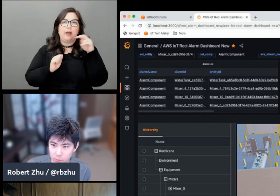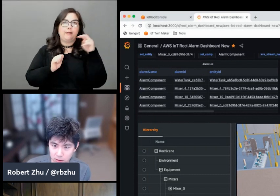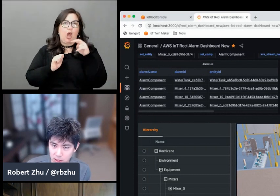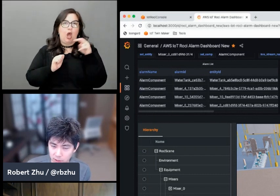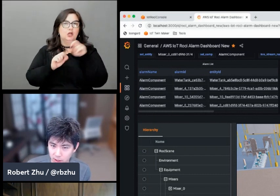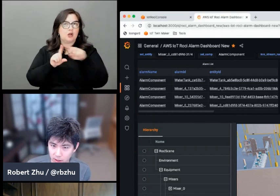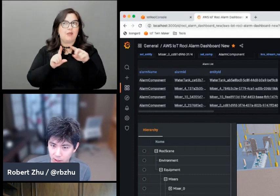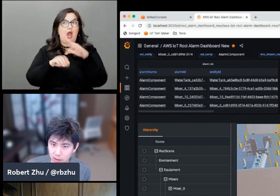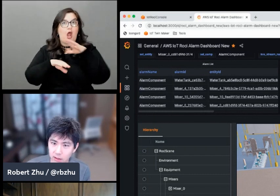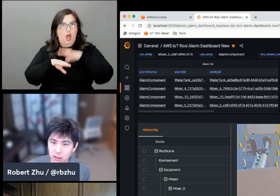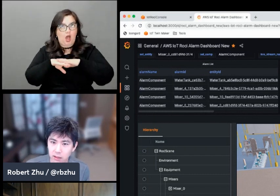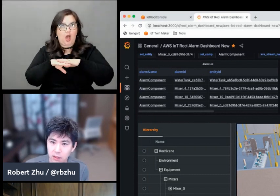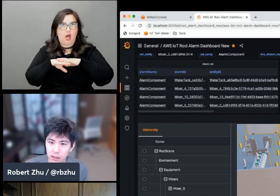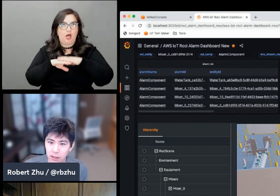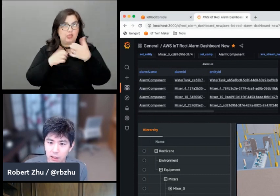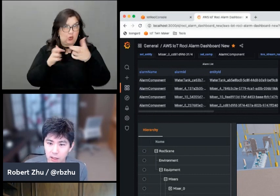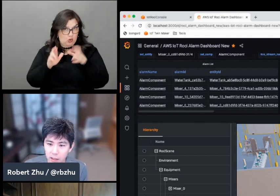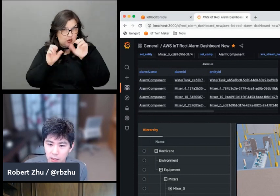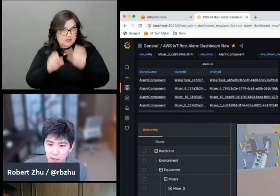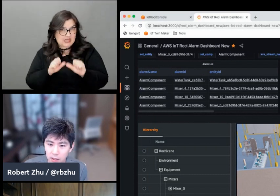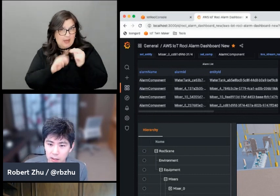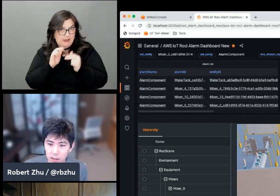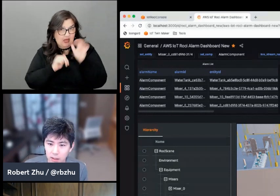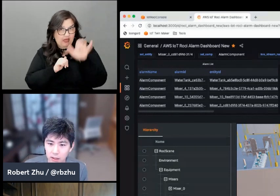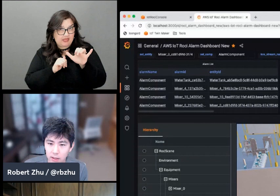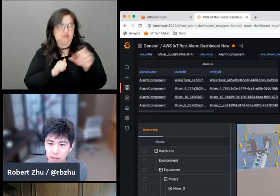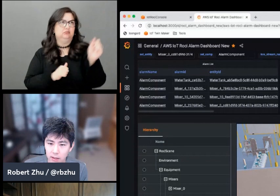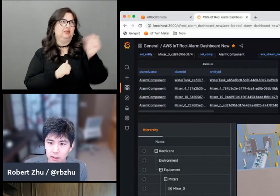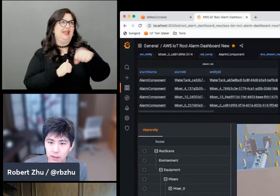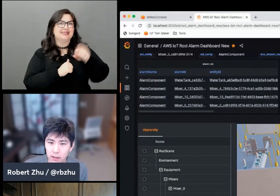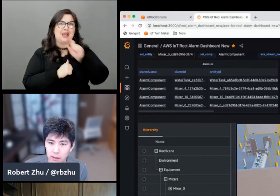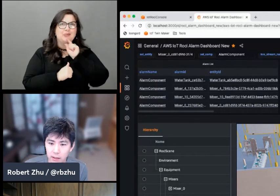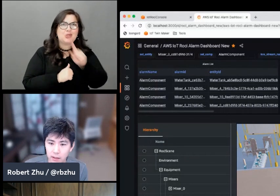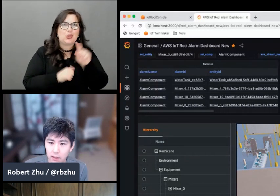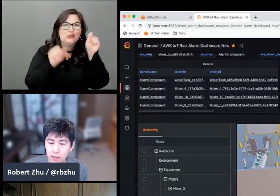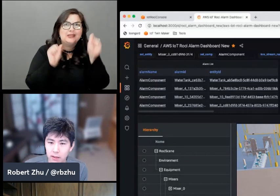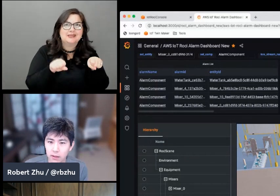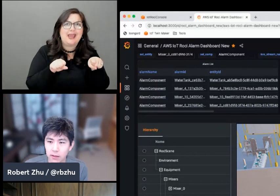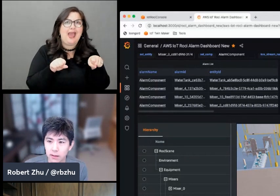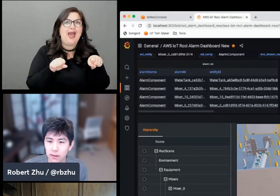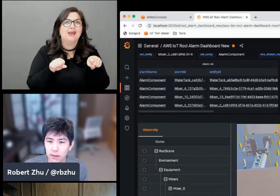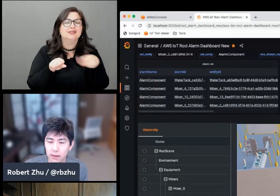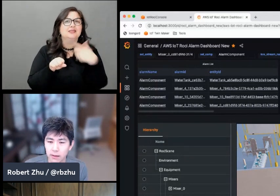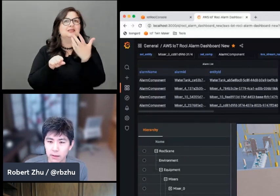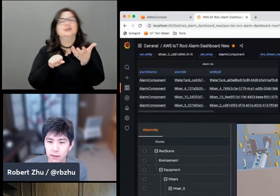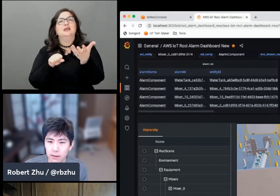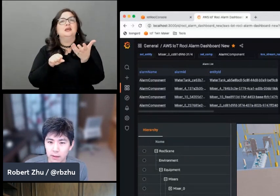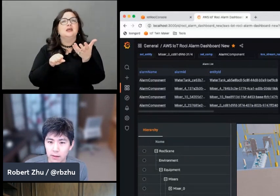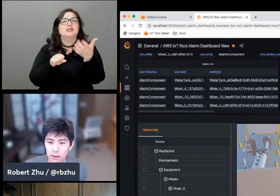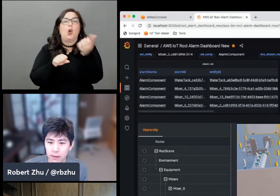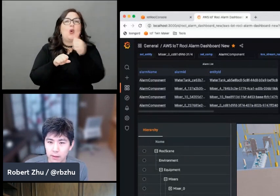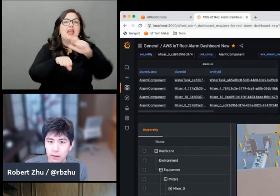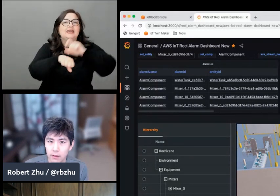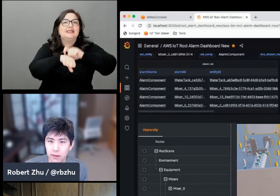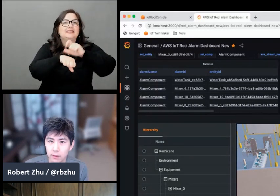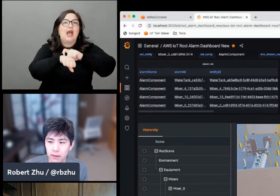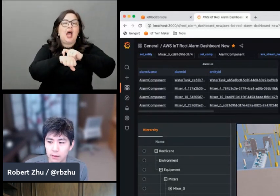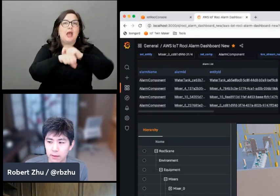way that we could build something like that? Yeah, absolutely. So anytime you do a